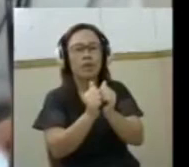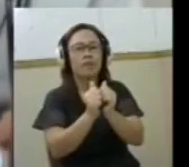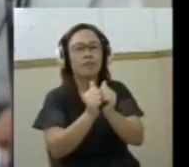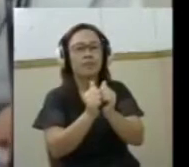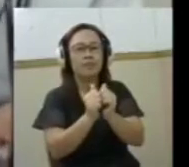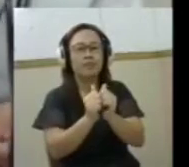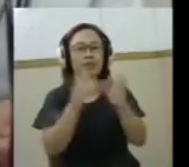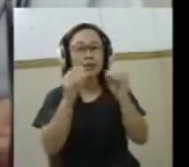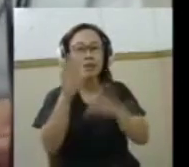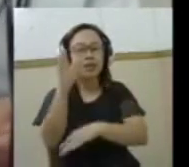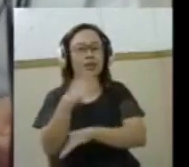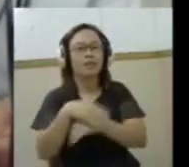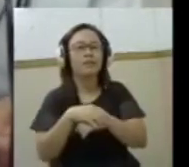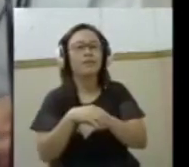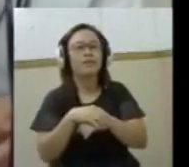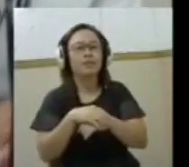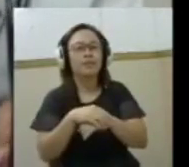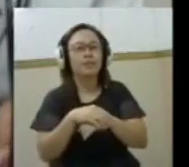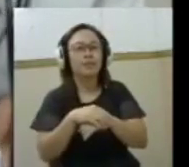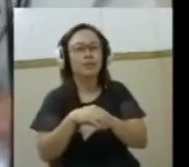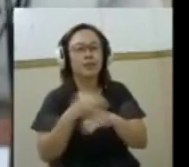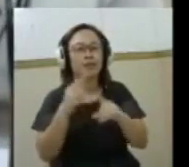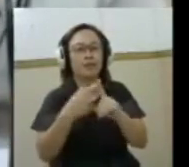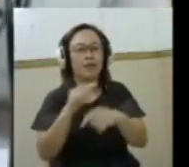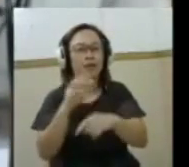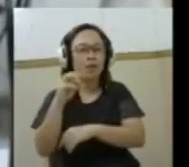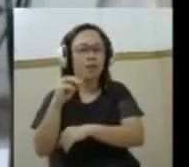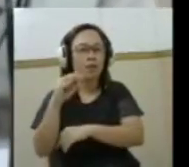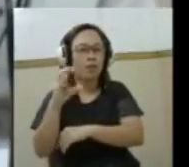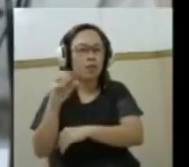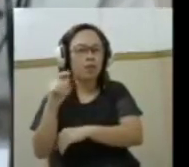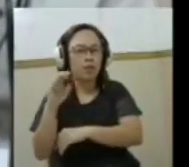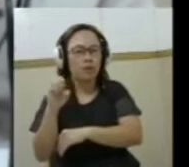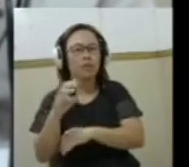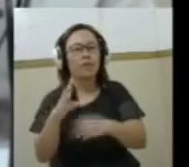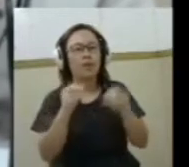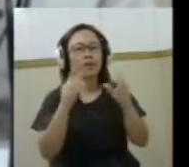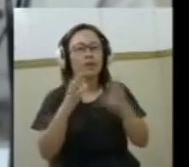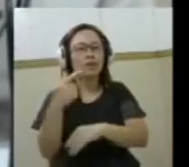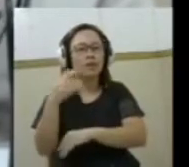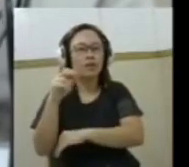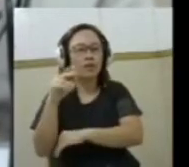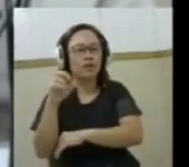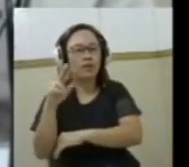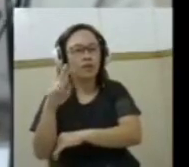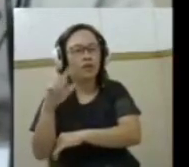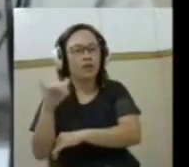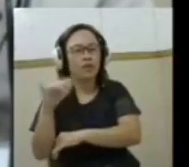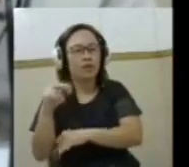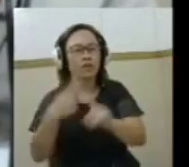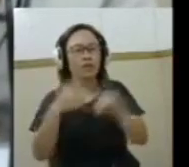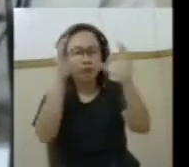am teacher Steve M. Nolada from Apo Makote National High School. And teacher Angeline B. De Las Reyes from